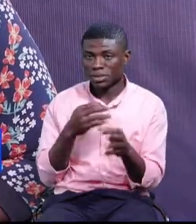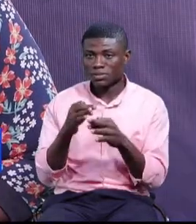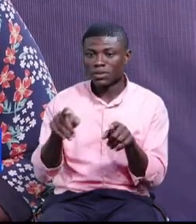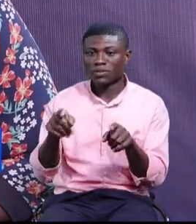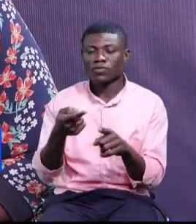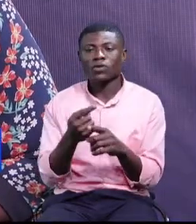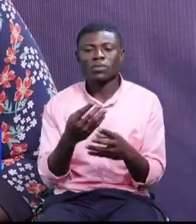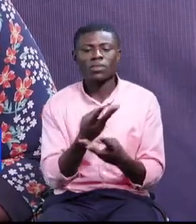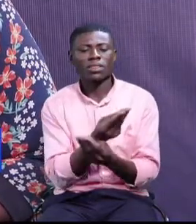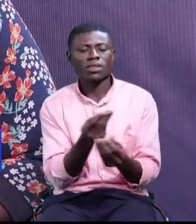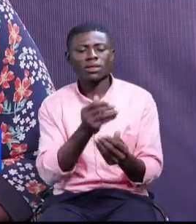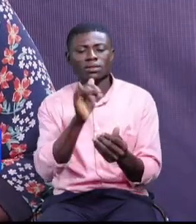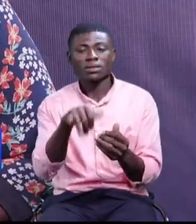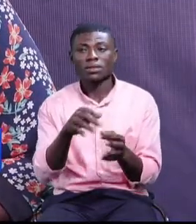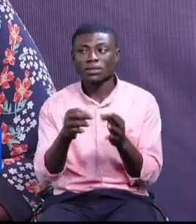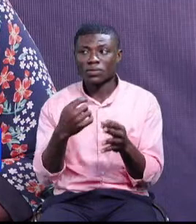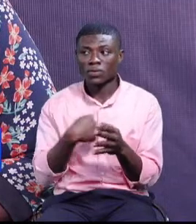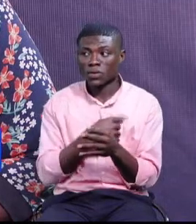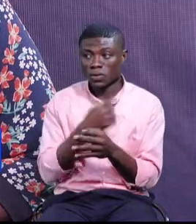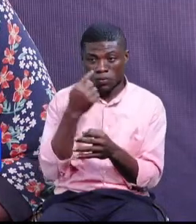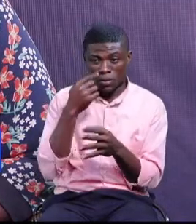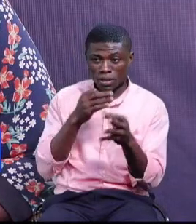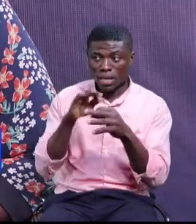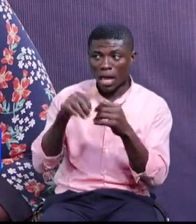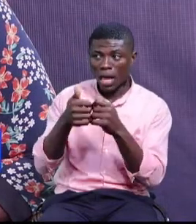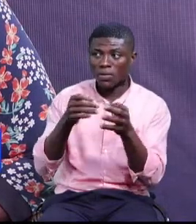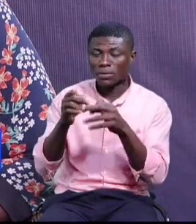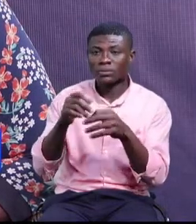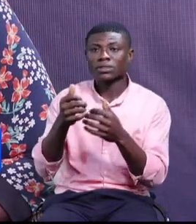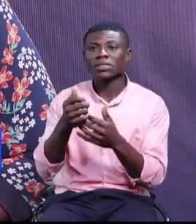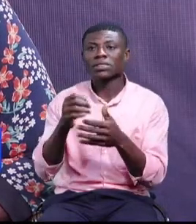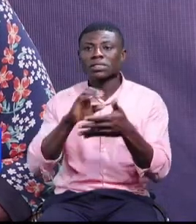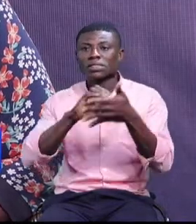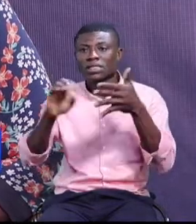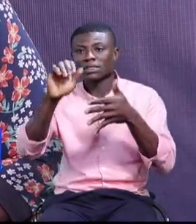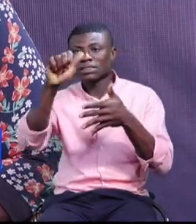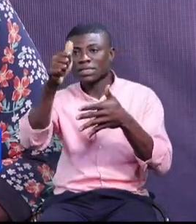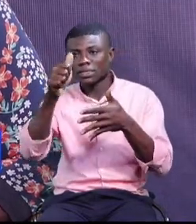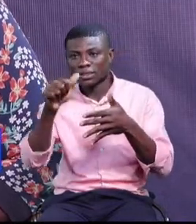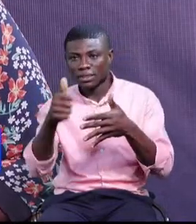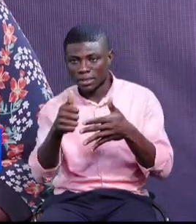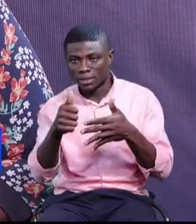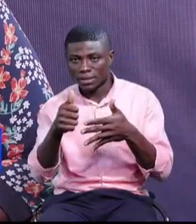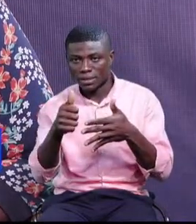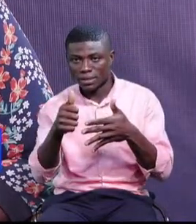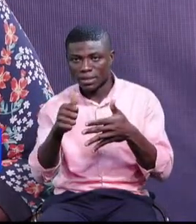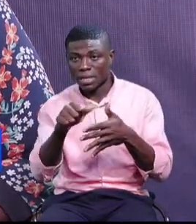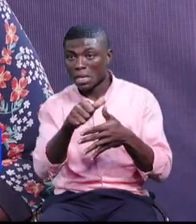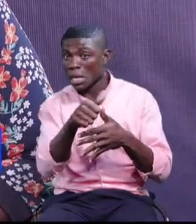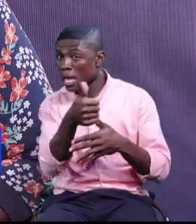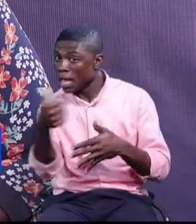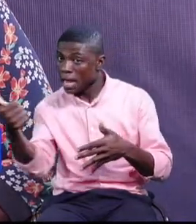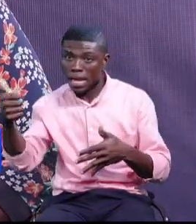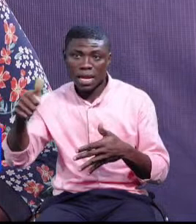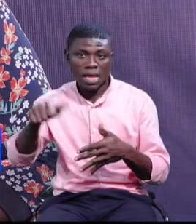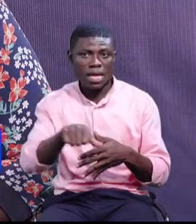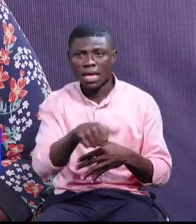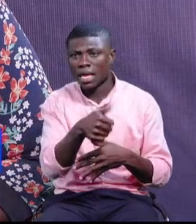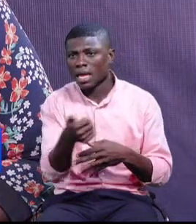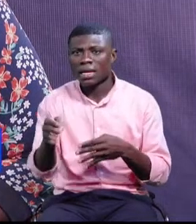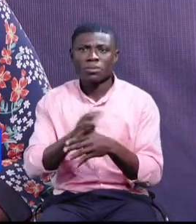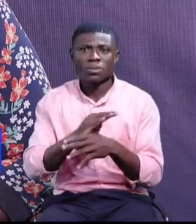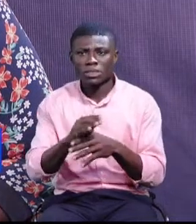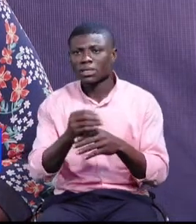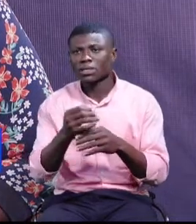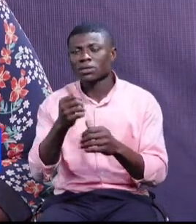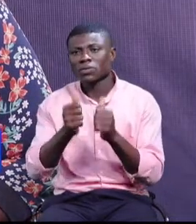Act, so if you look at the definition under the Section 1010, it's saying any business whose equity